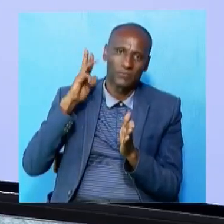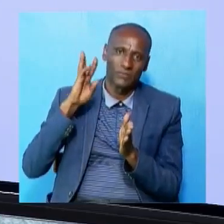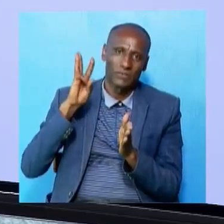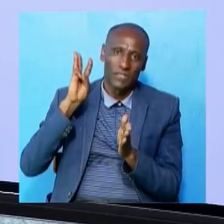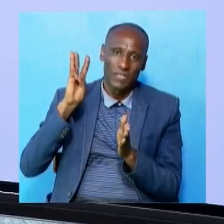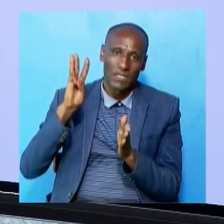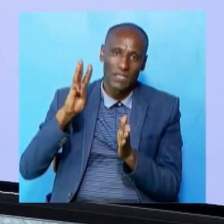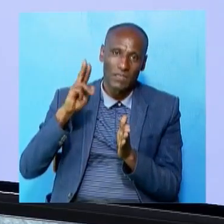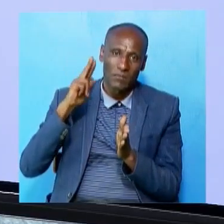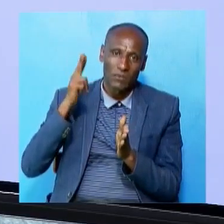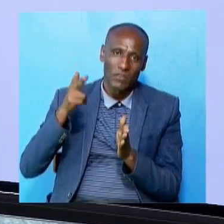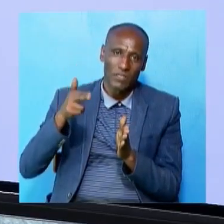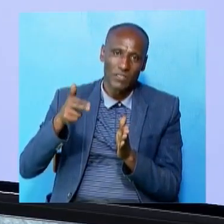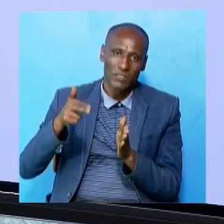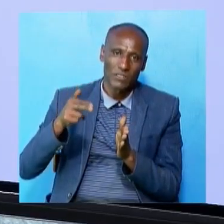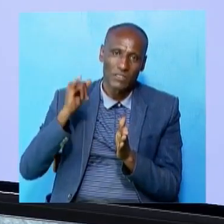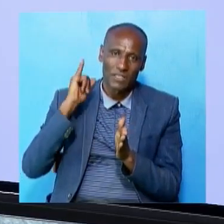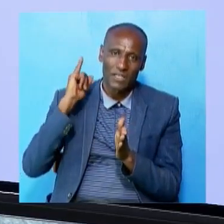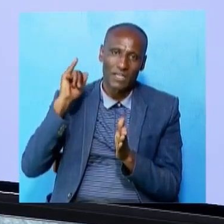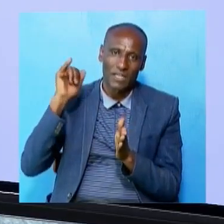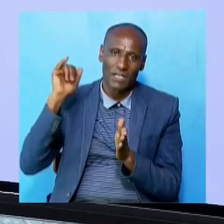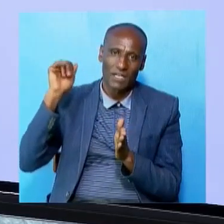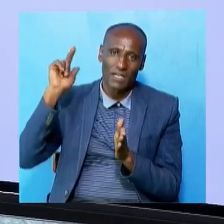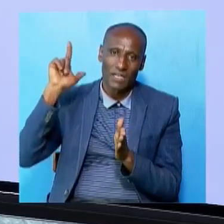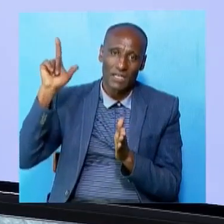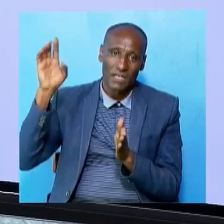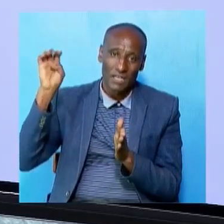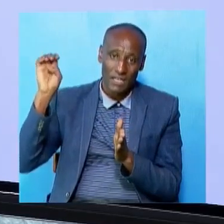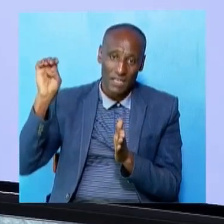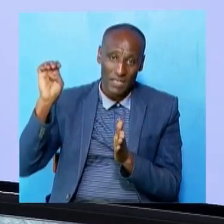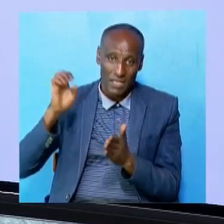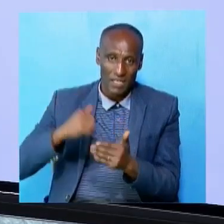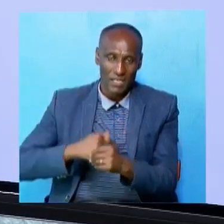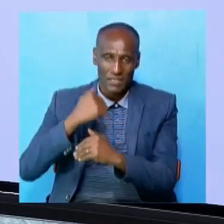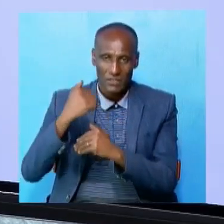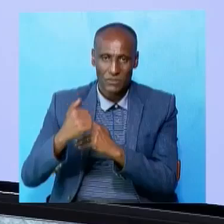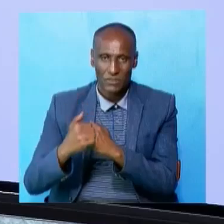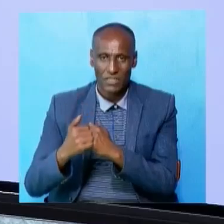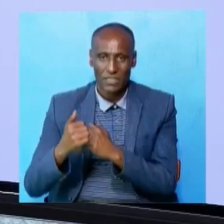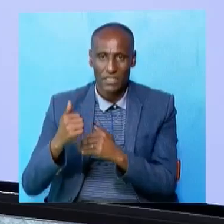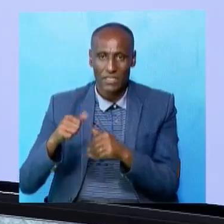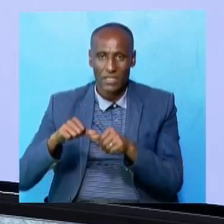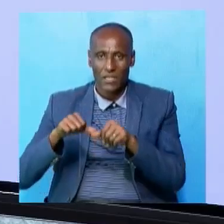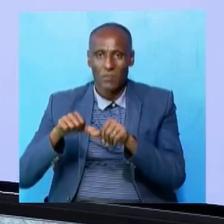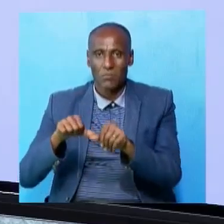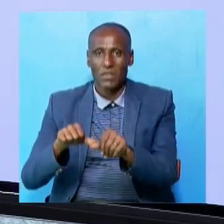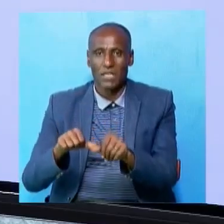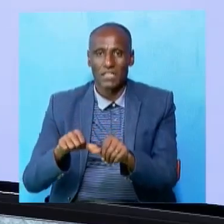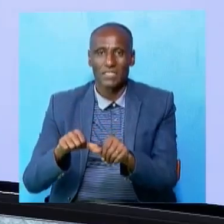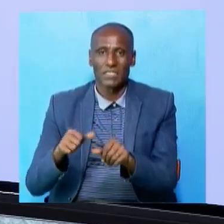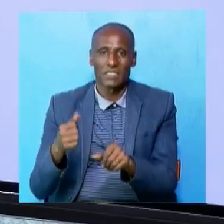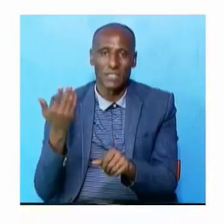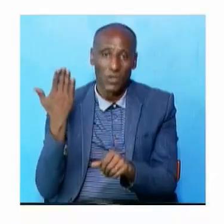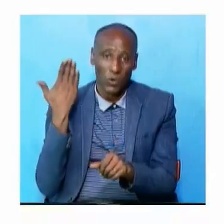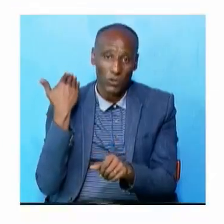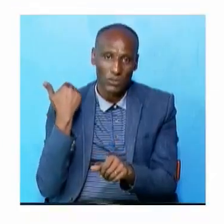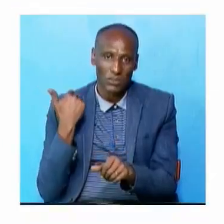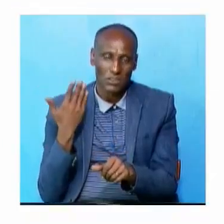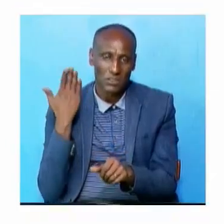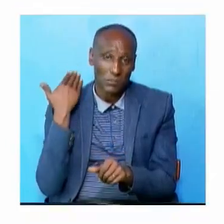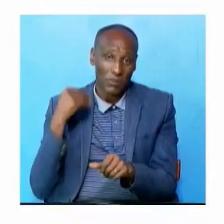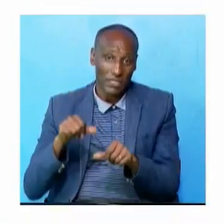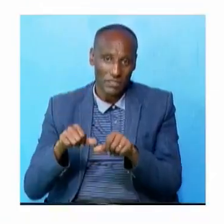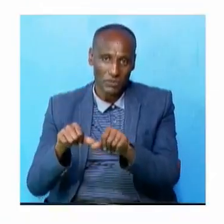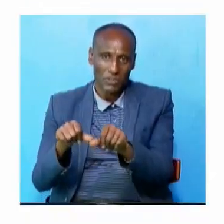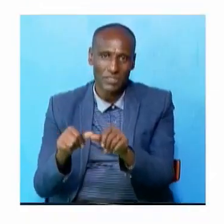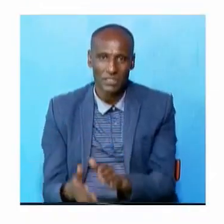Past continuous. While we were talking, I remembered. So, you can say like this. If you